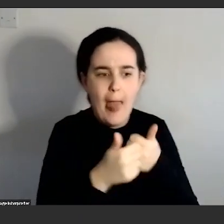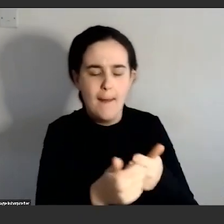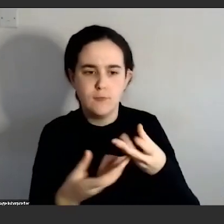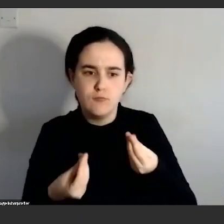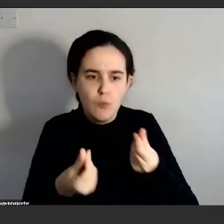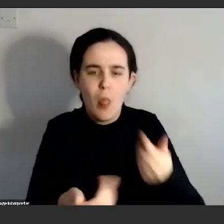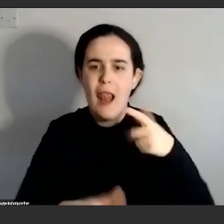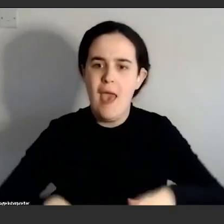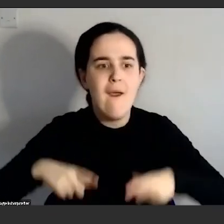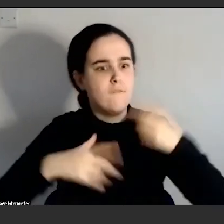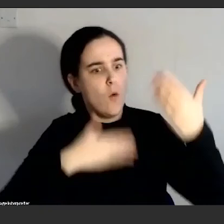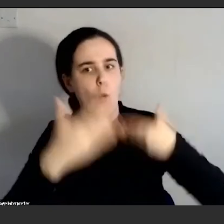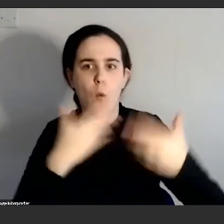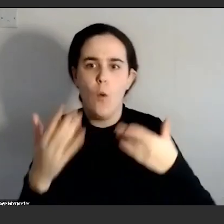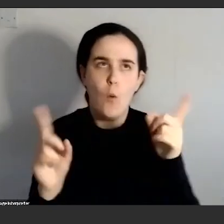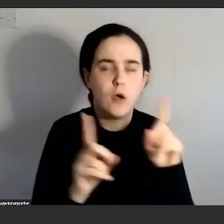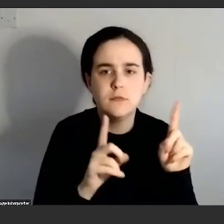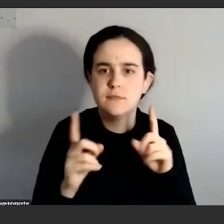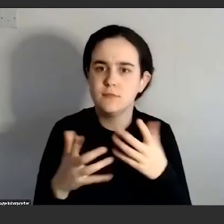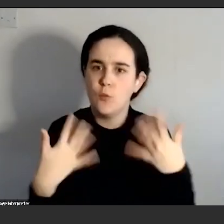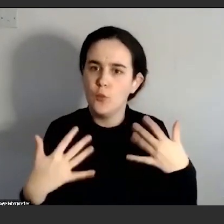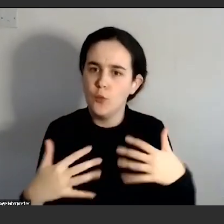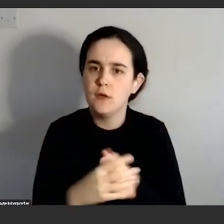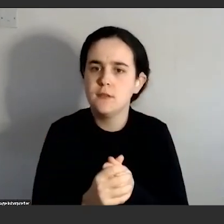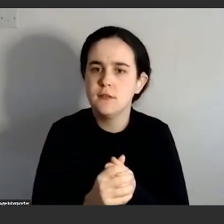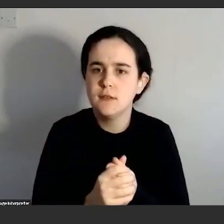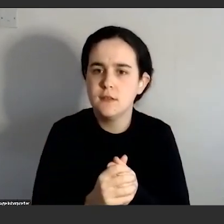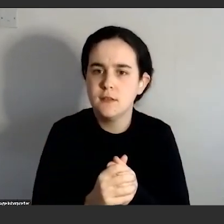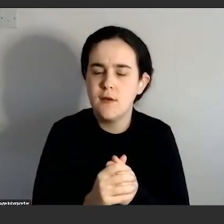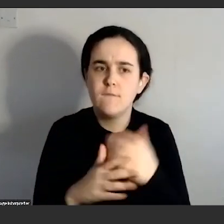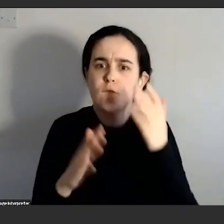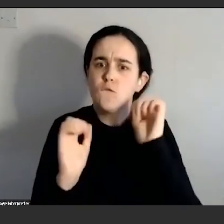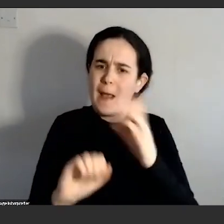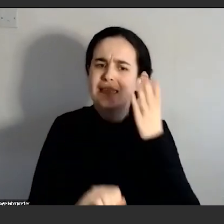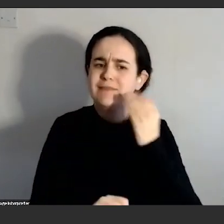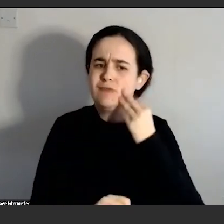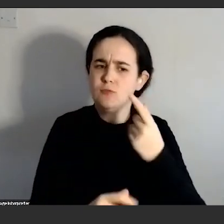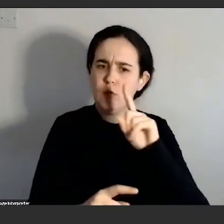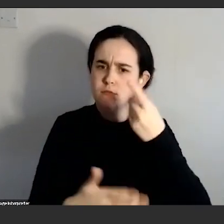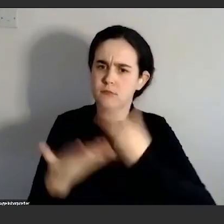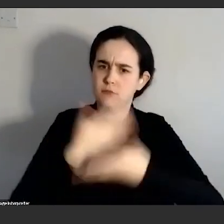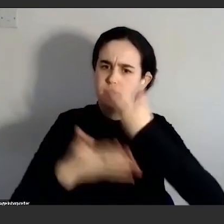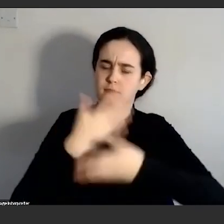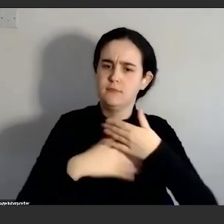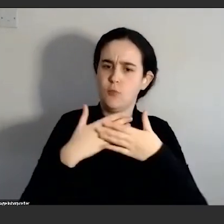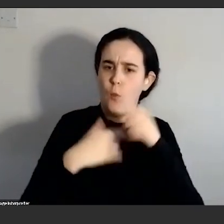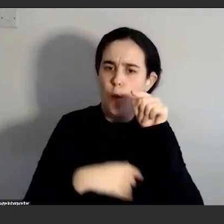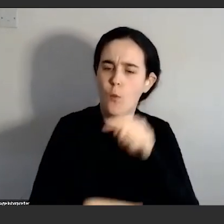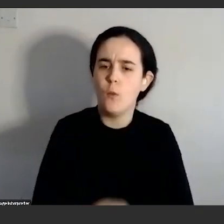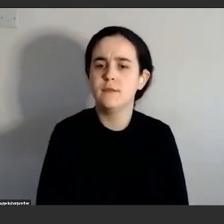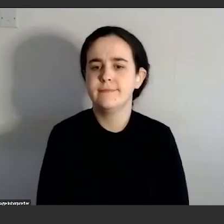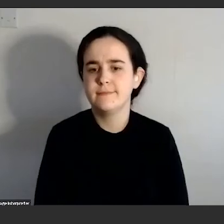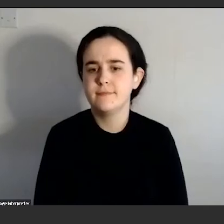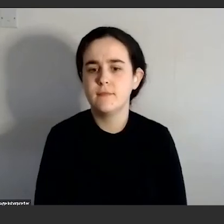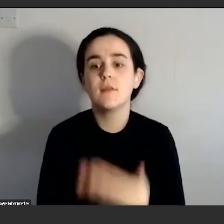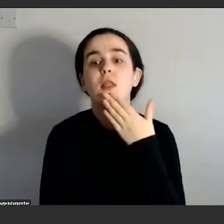Technology is a crucial component of this. Technology has the power to empower, to include people. It also has the